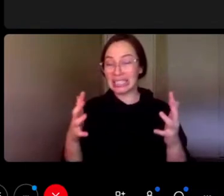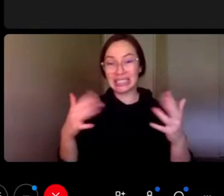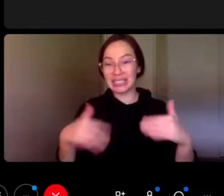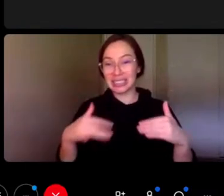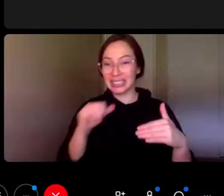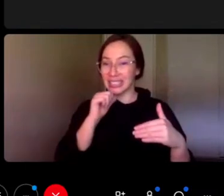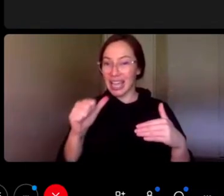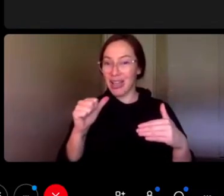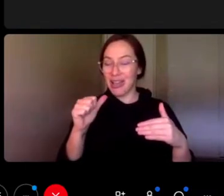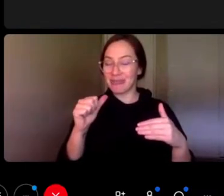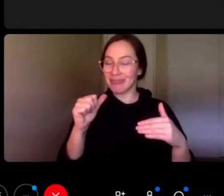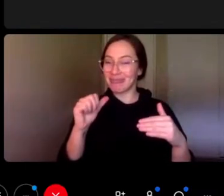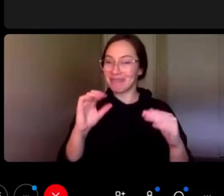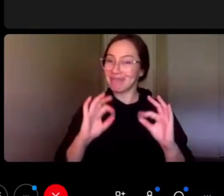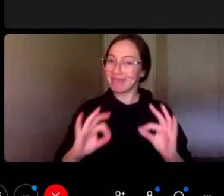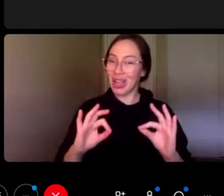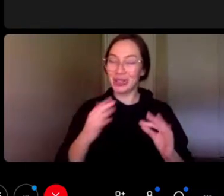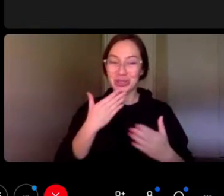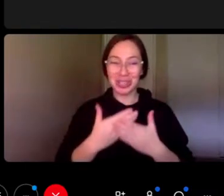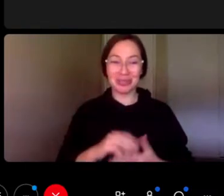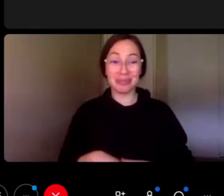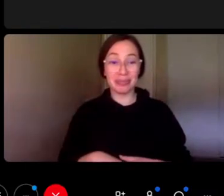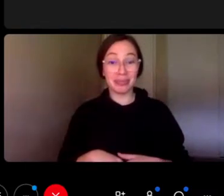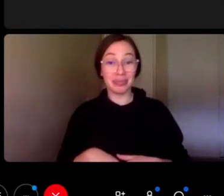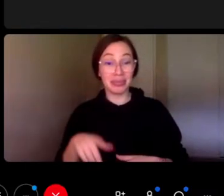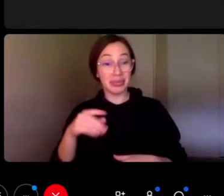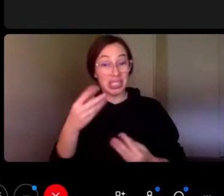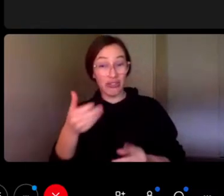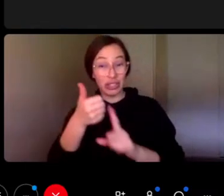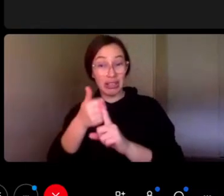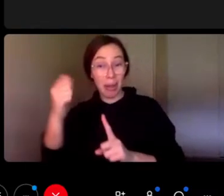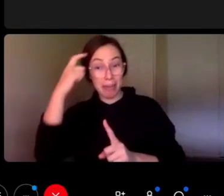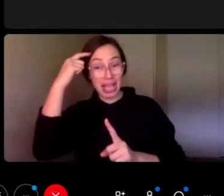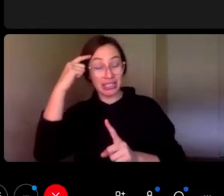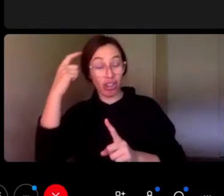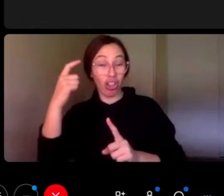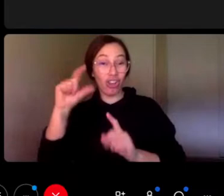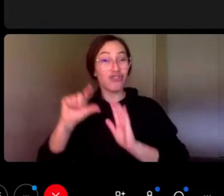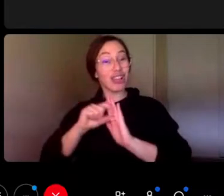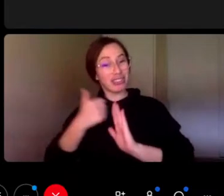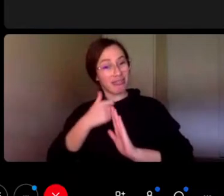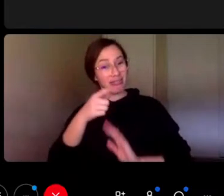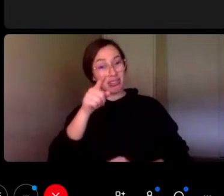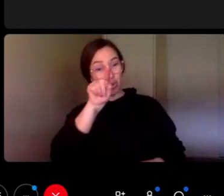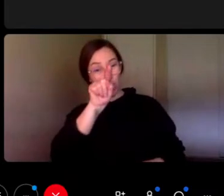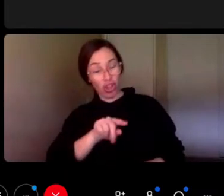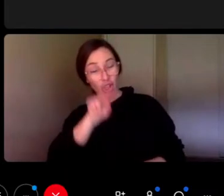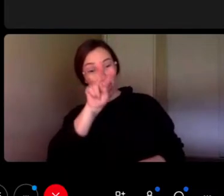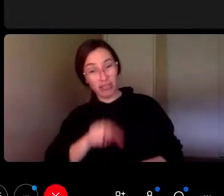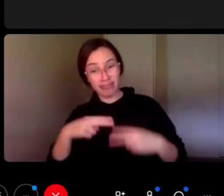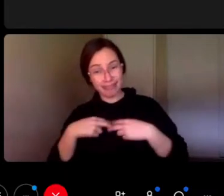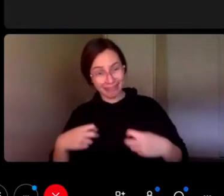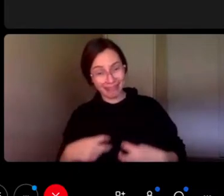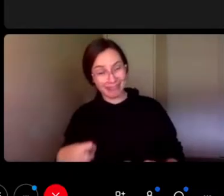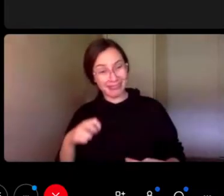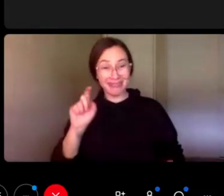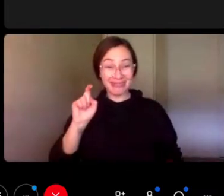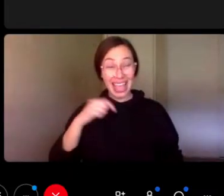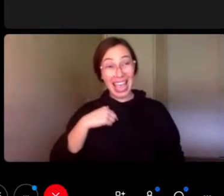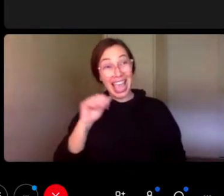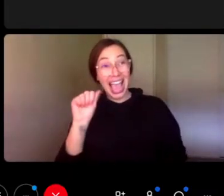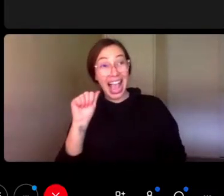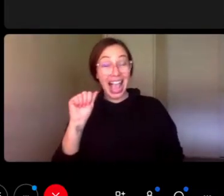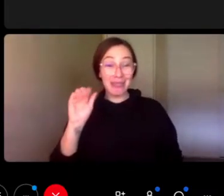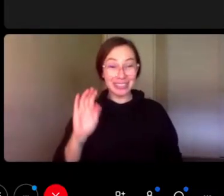So give yourself a mental grade on that one. You know, maybe you get an A on some of them, maybe not so much. Maybe you set a personal